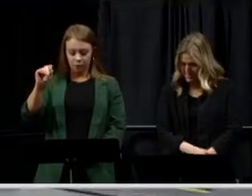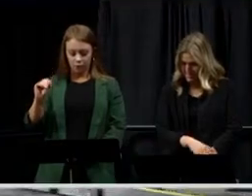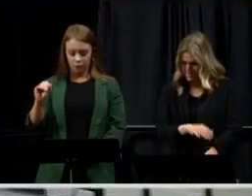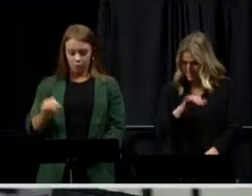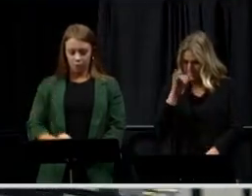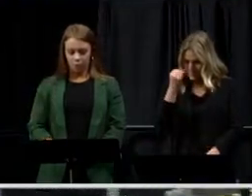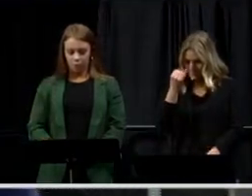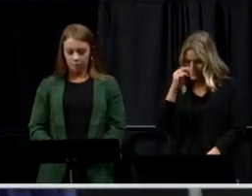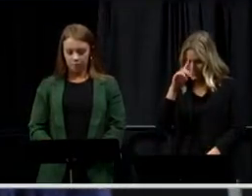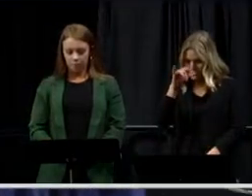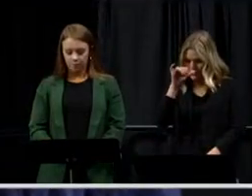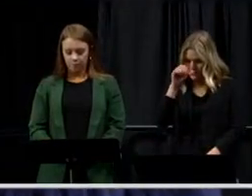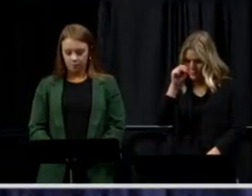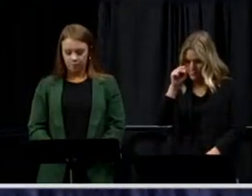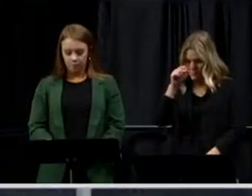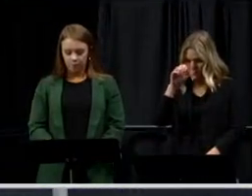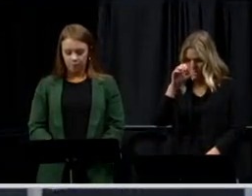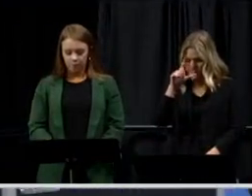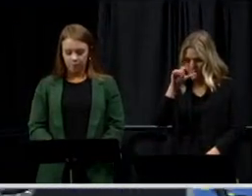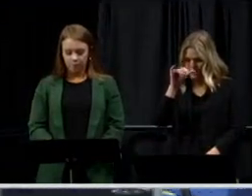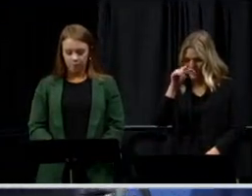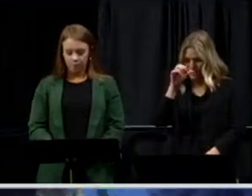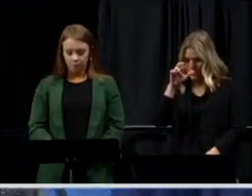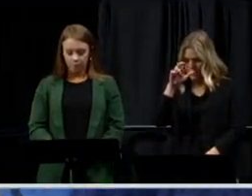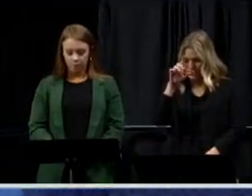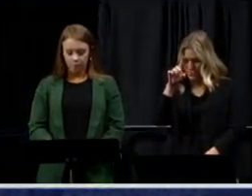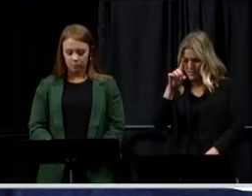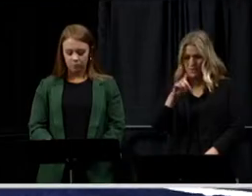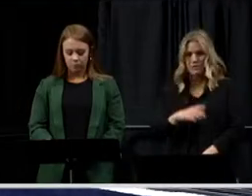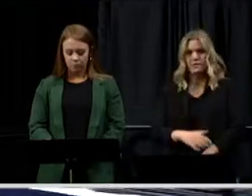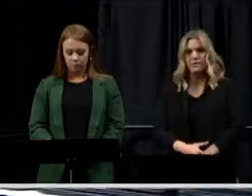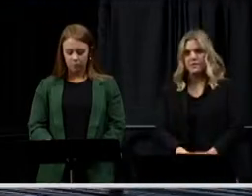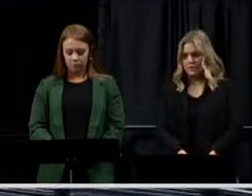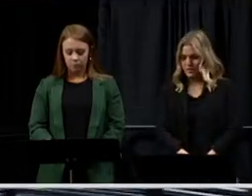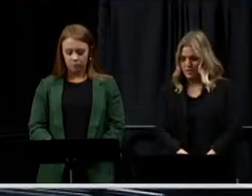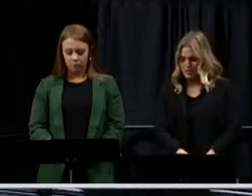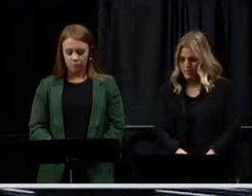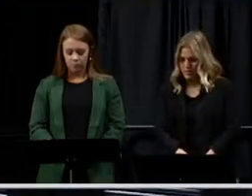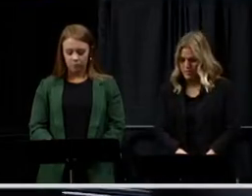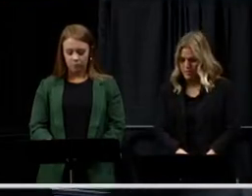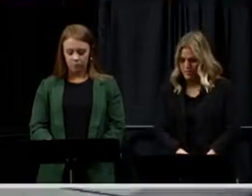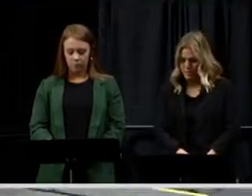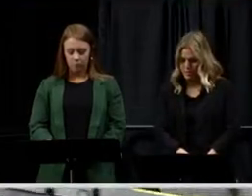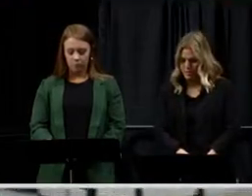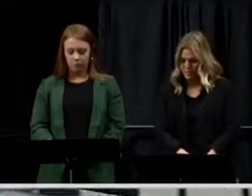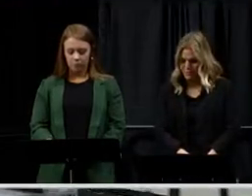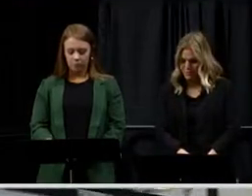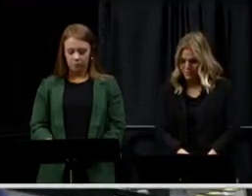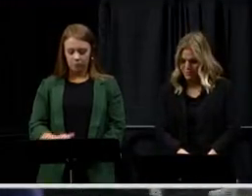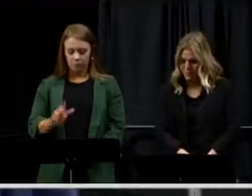Julius Antoine Lillard. Lianga Larry Bless Jr.